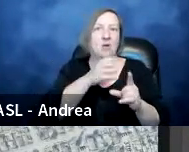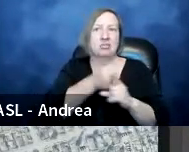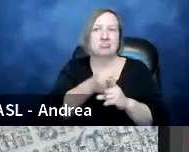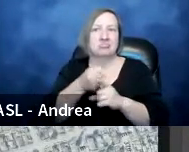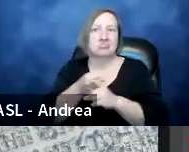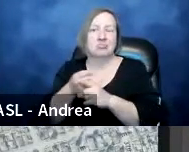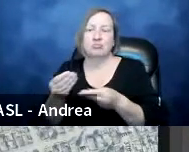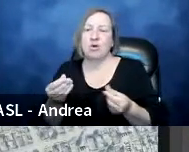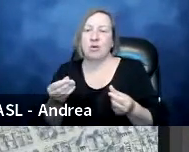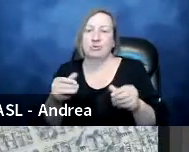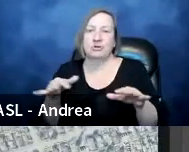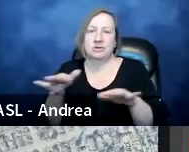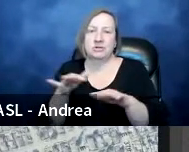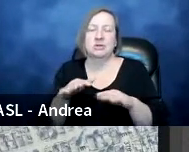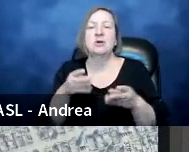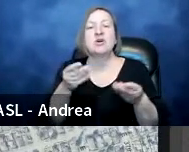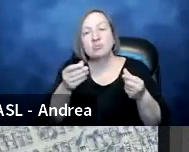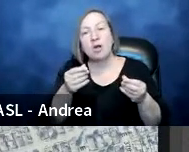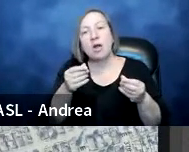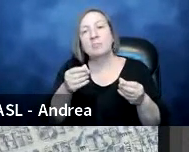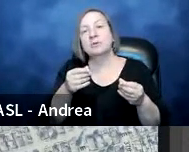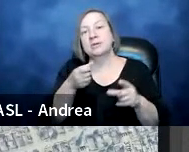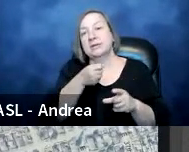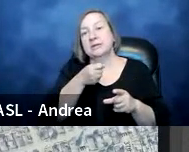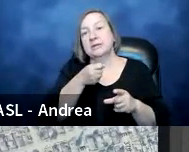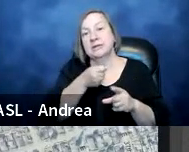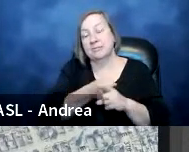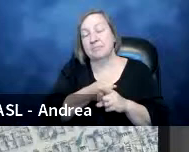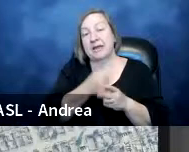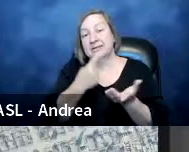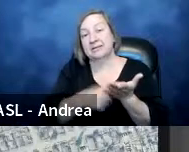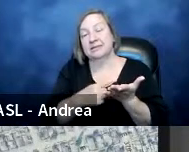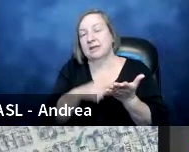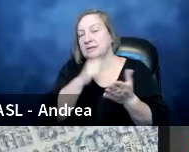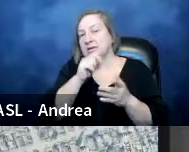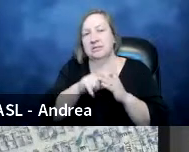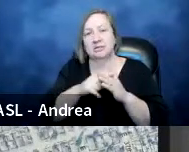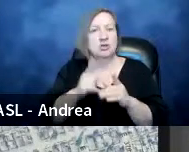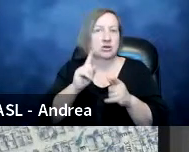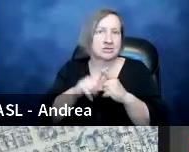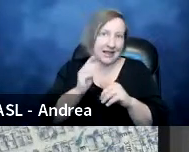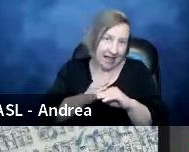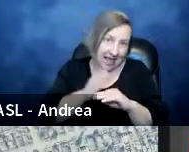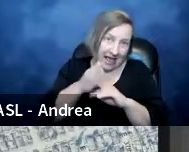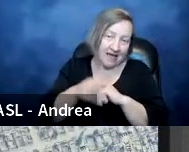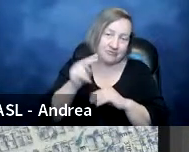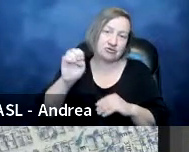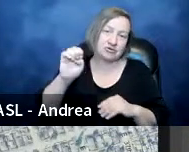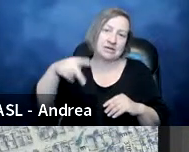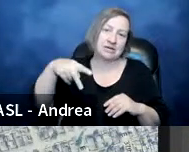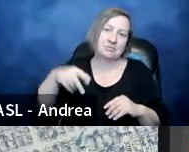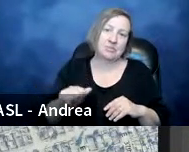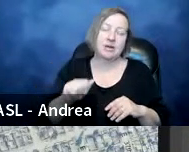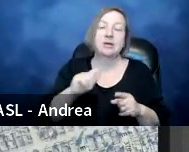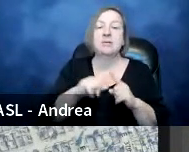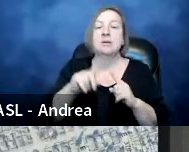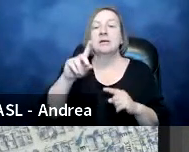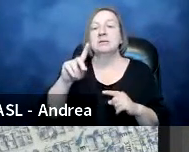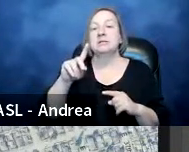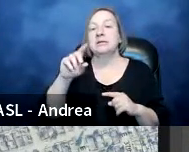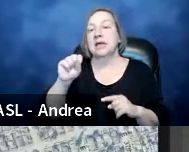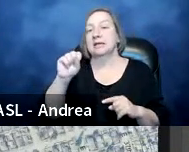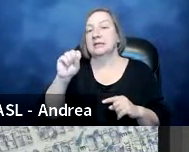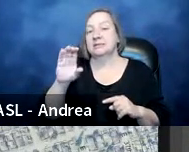Property impact discussions formally don't start until after NEPA is complete. However, the DSEIS will describe